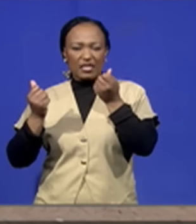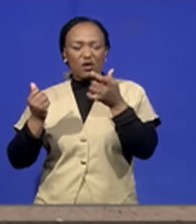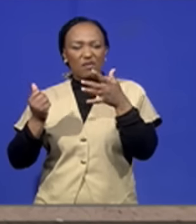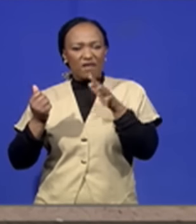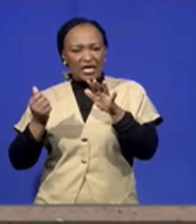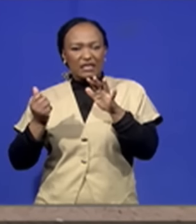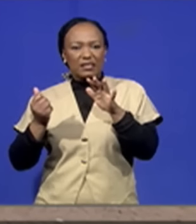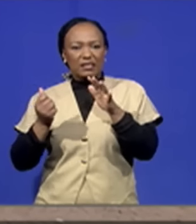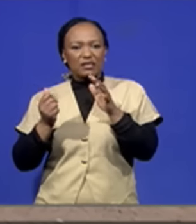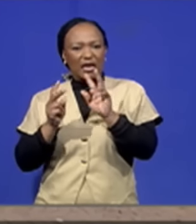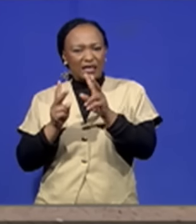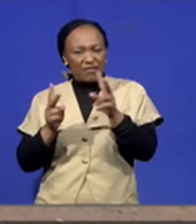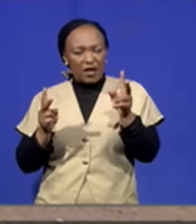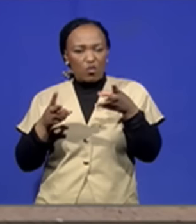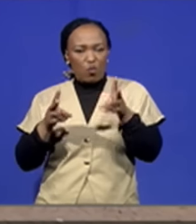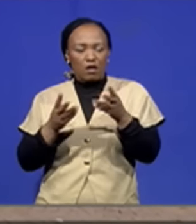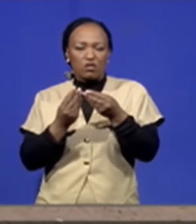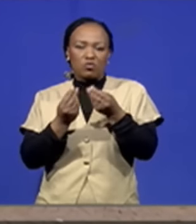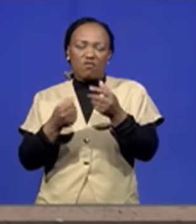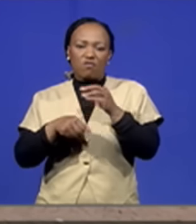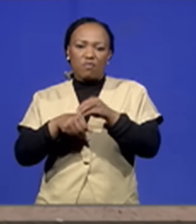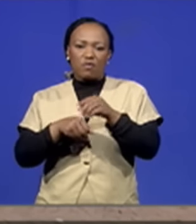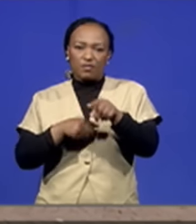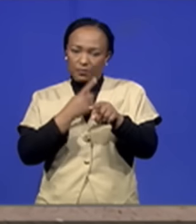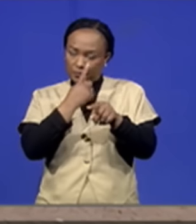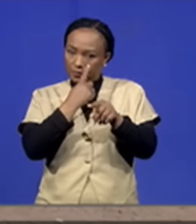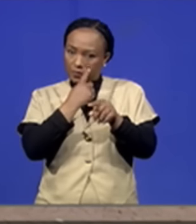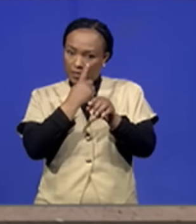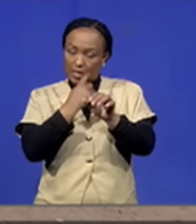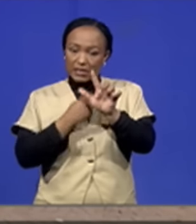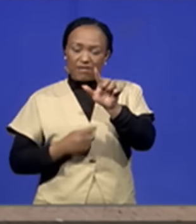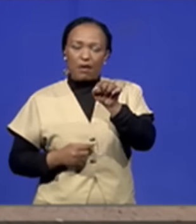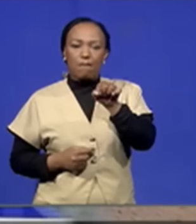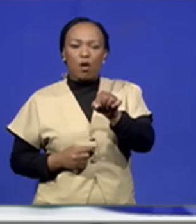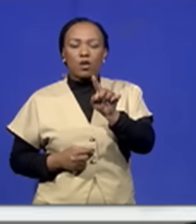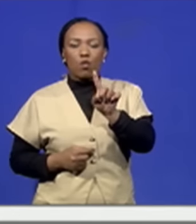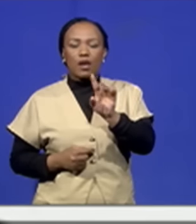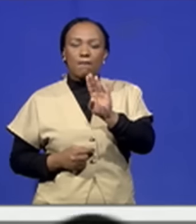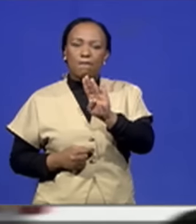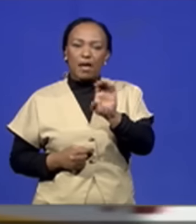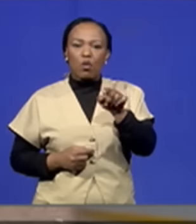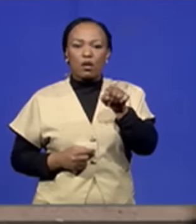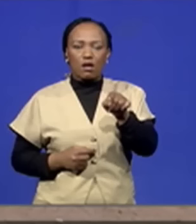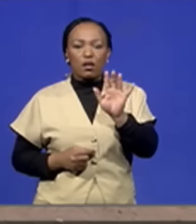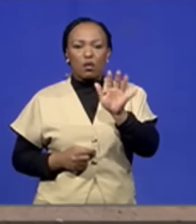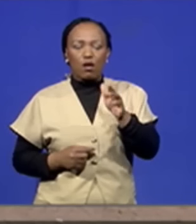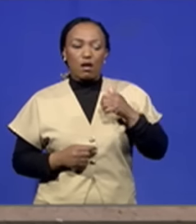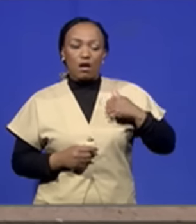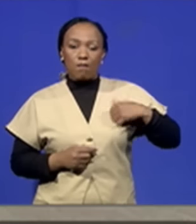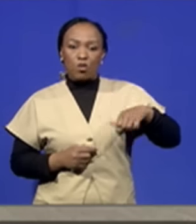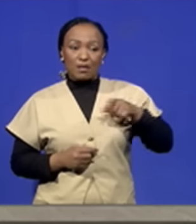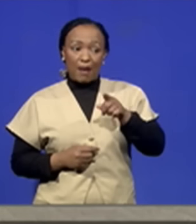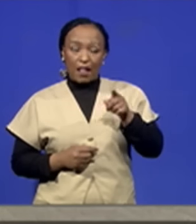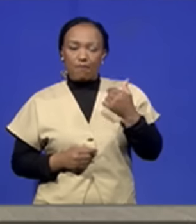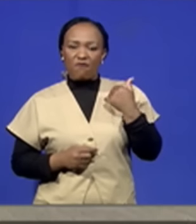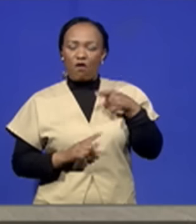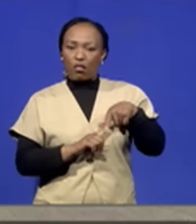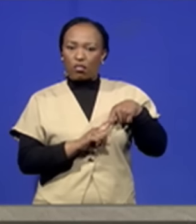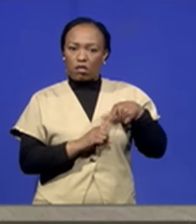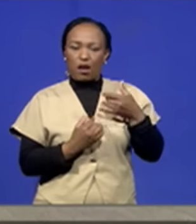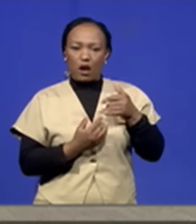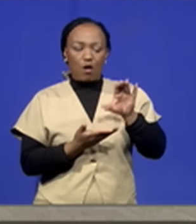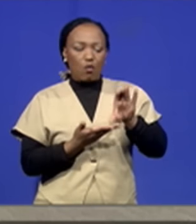the challenge. Diranta di le dibilione di le 7.1 di tla fetisediwa go bo mmasepala ba ba siametseng go amogela ka